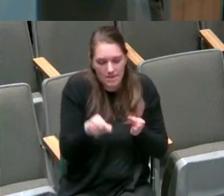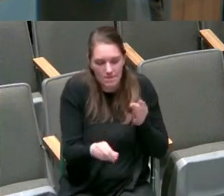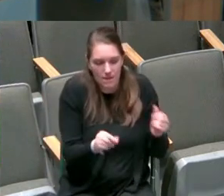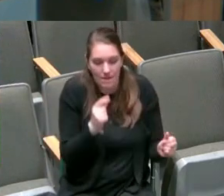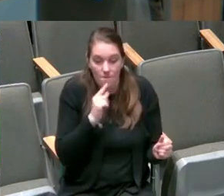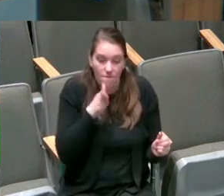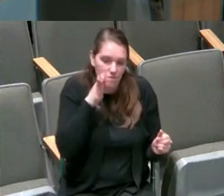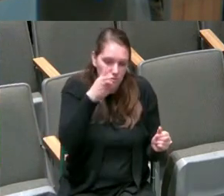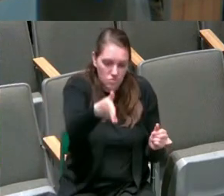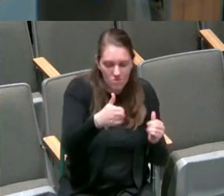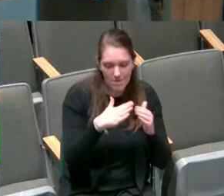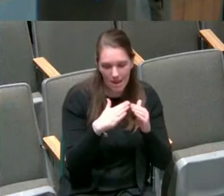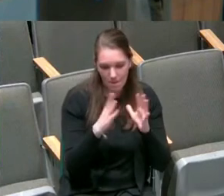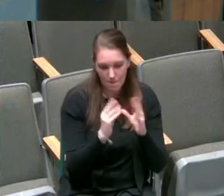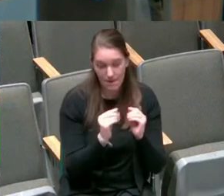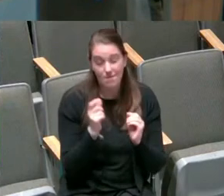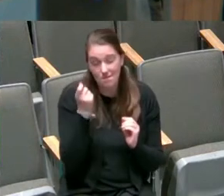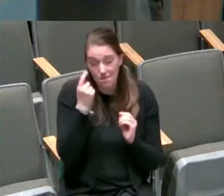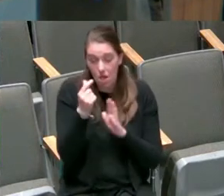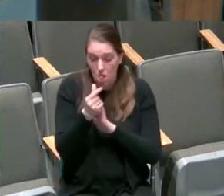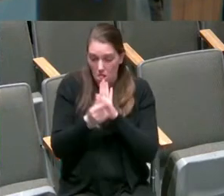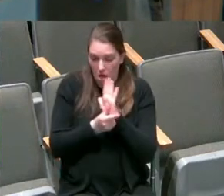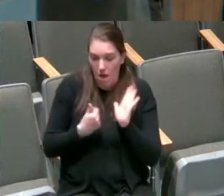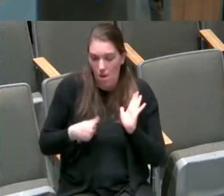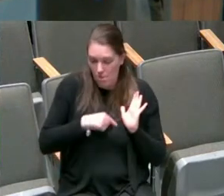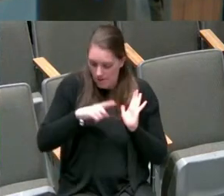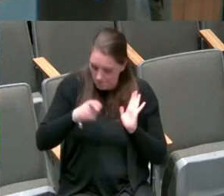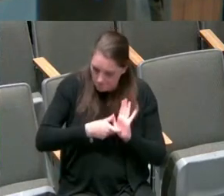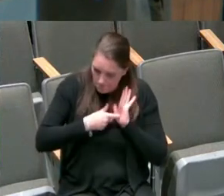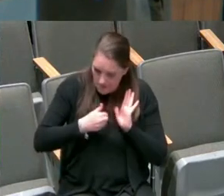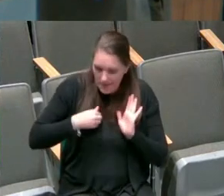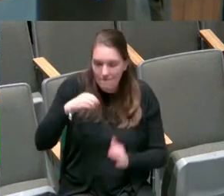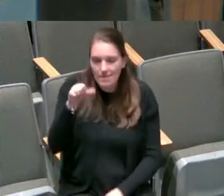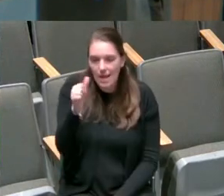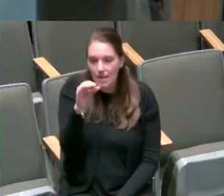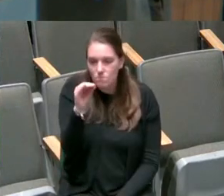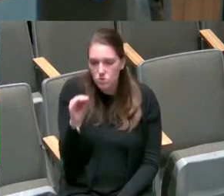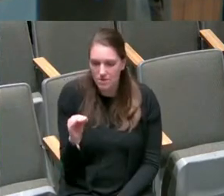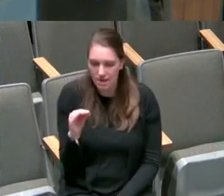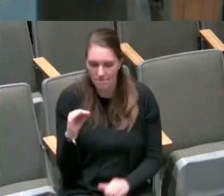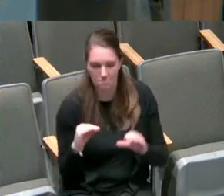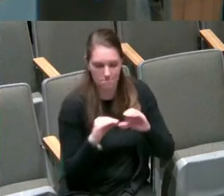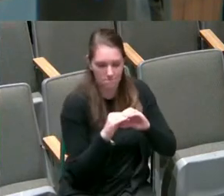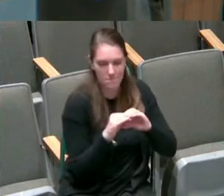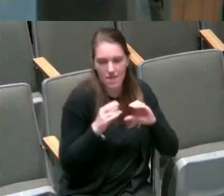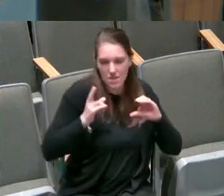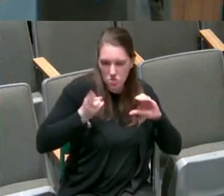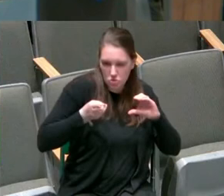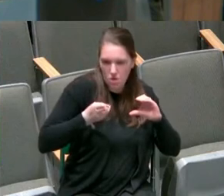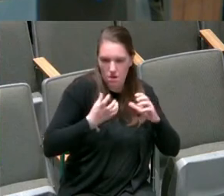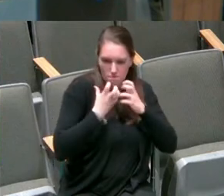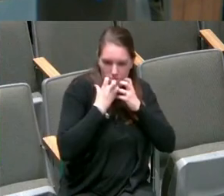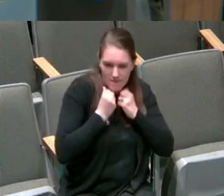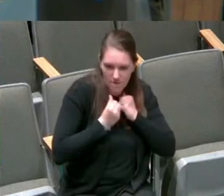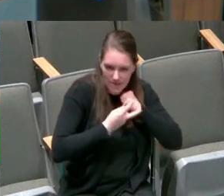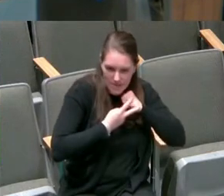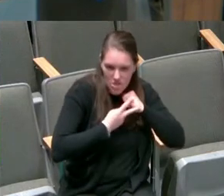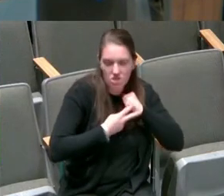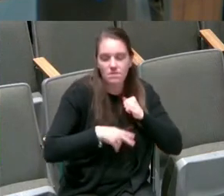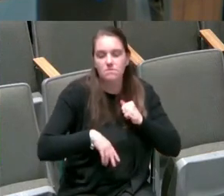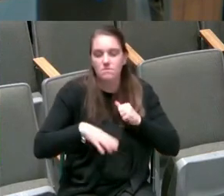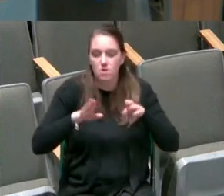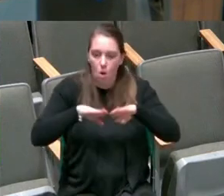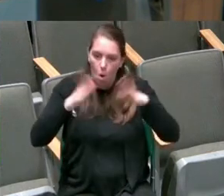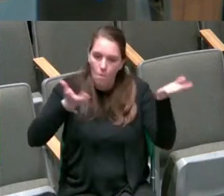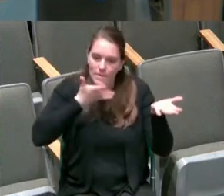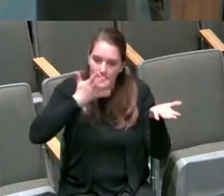Town meetings by law we have to put 10 percent into historic preservation open space